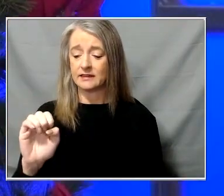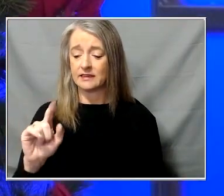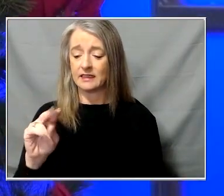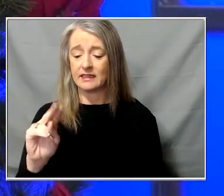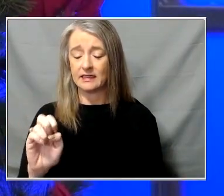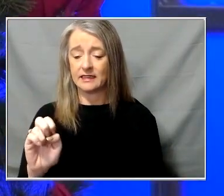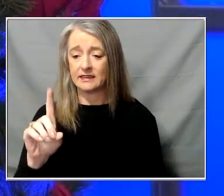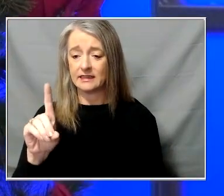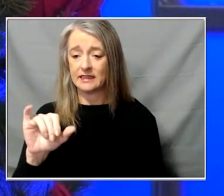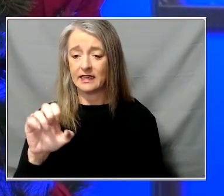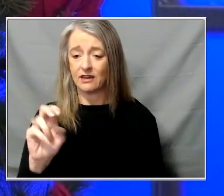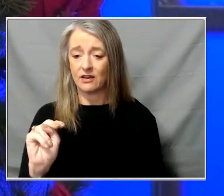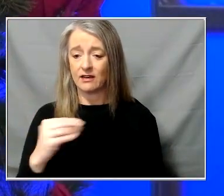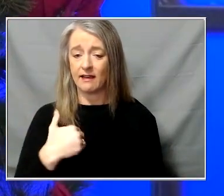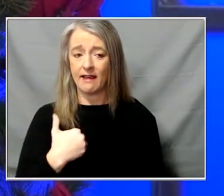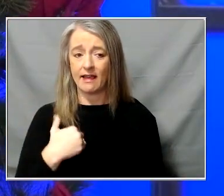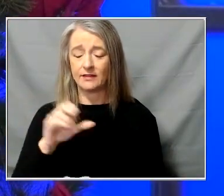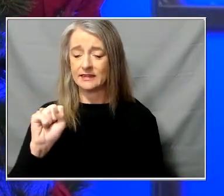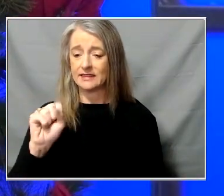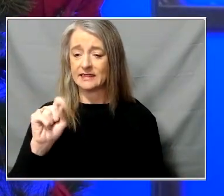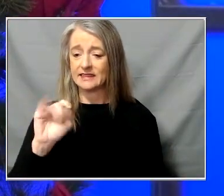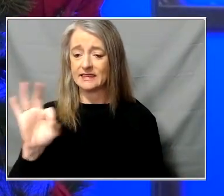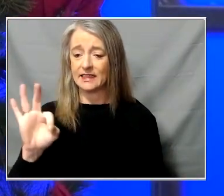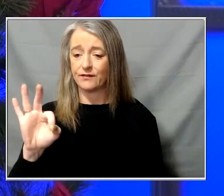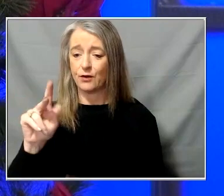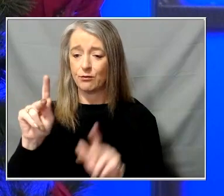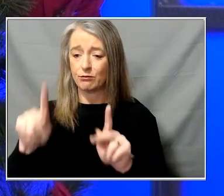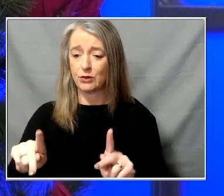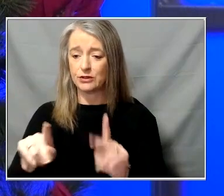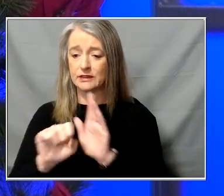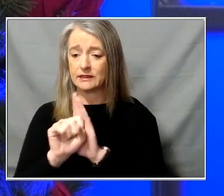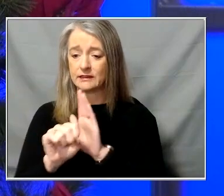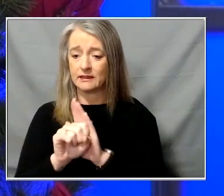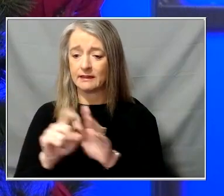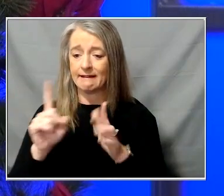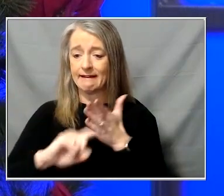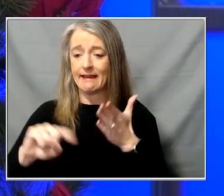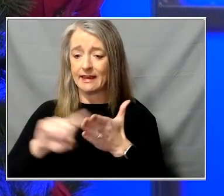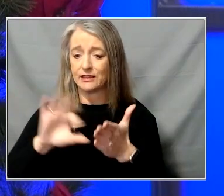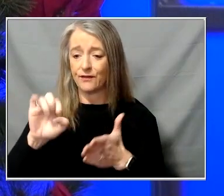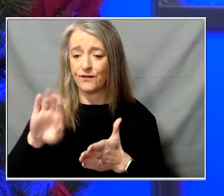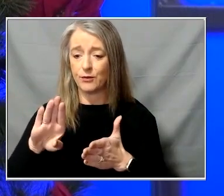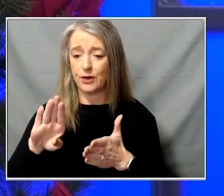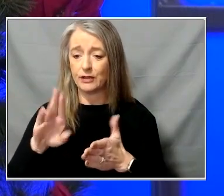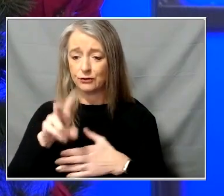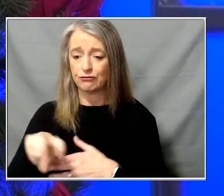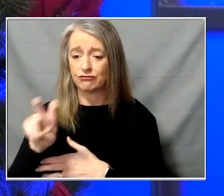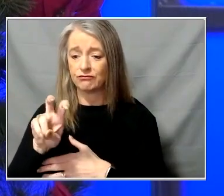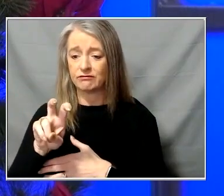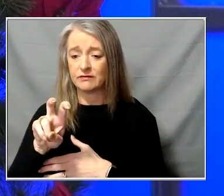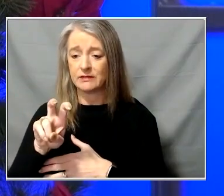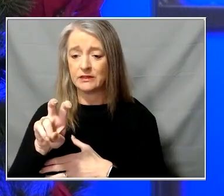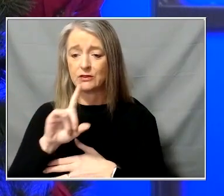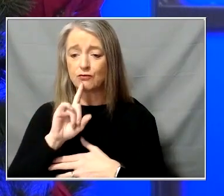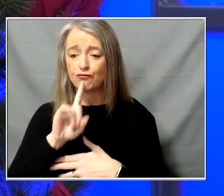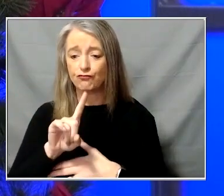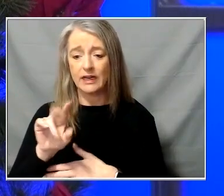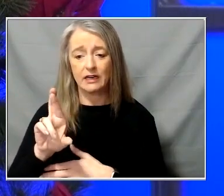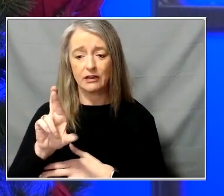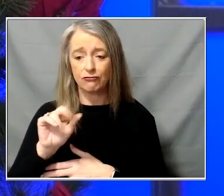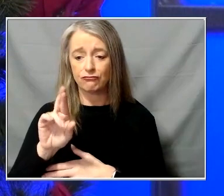stiff person syndrome, forcing her to cancel her February tour dates. Stiff person syndrome is an extremely rare disorder